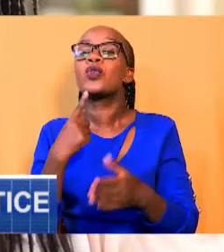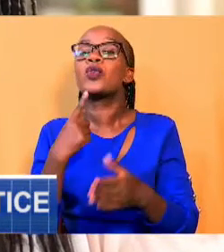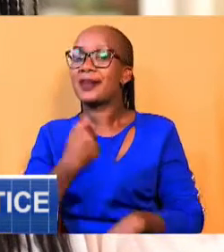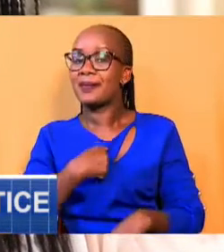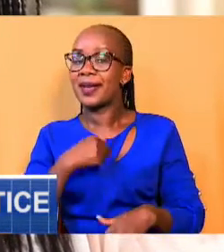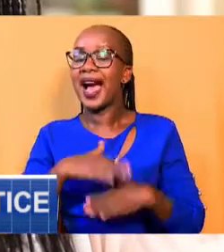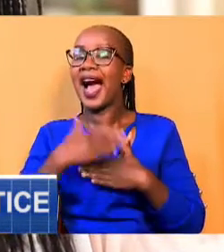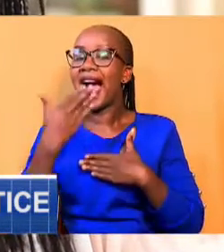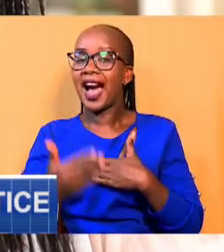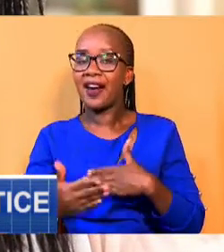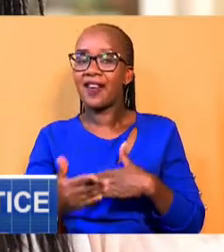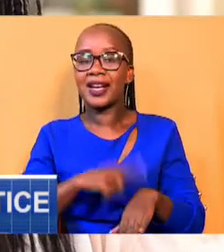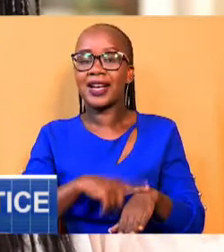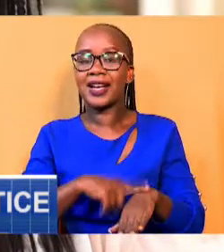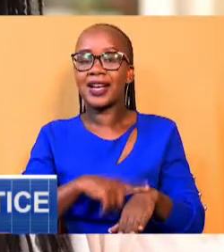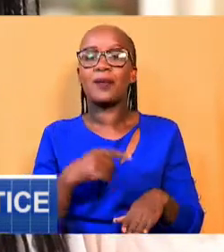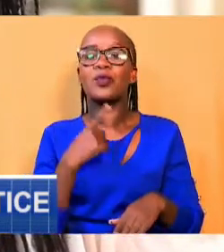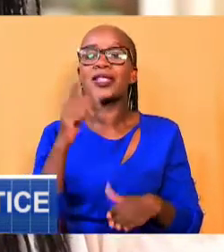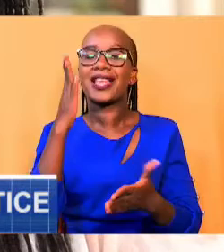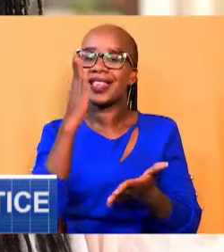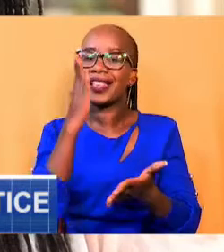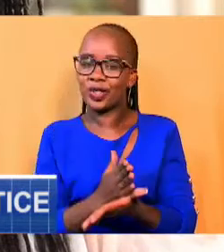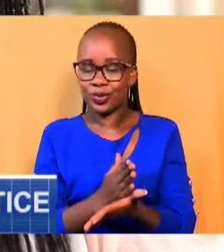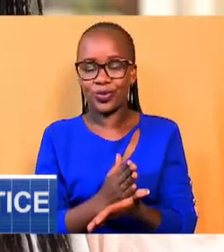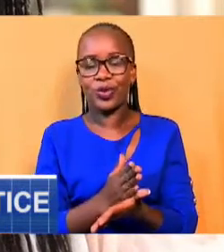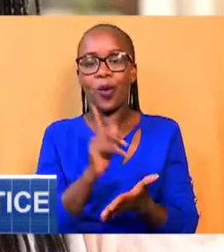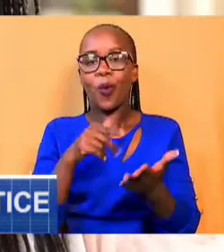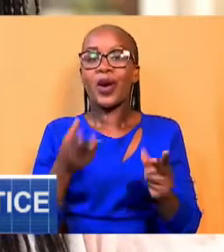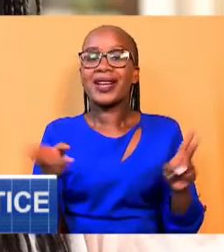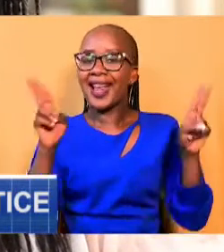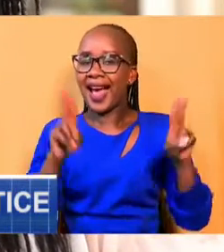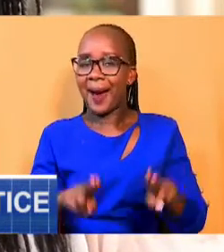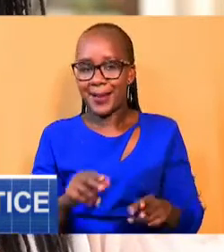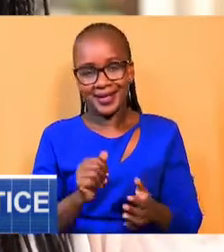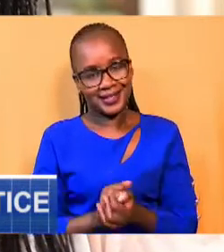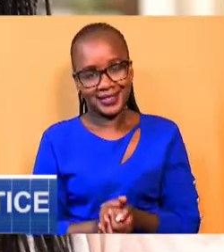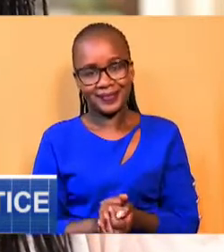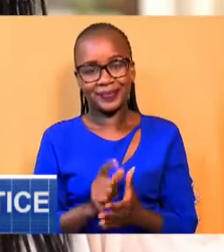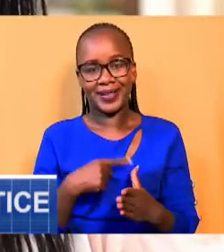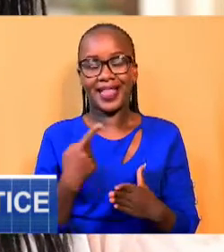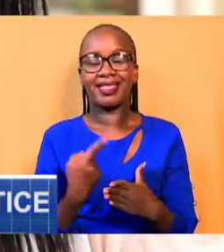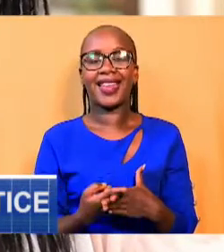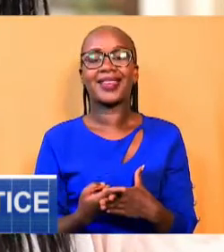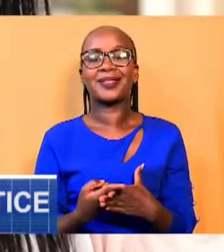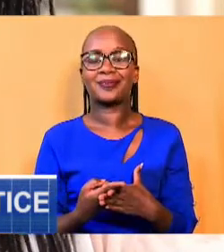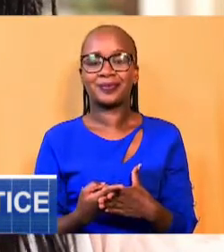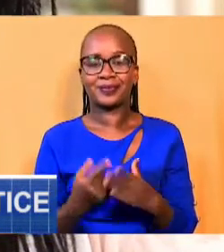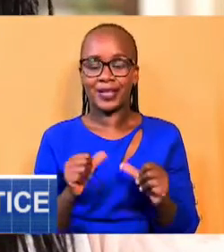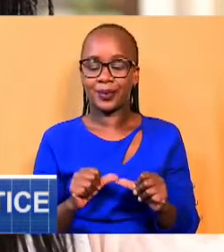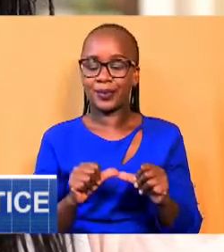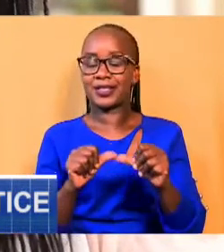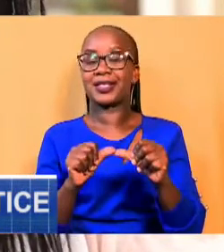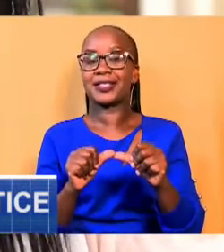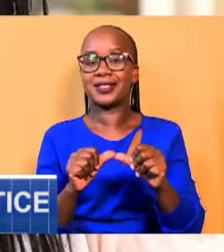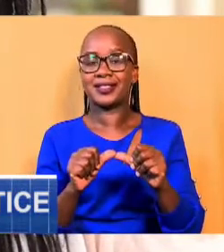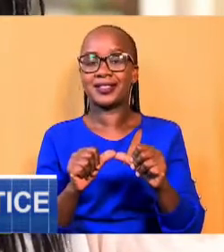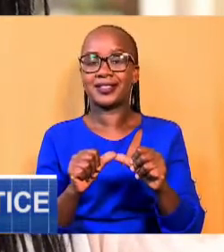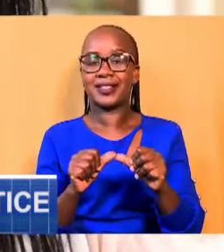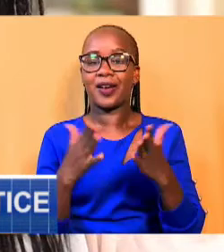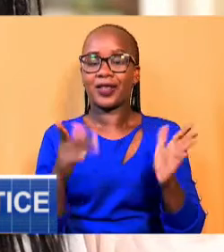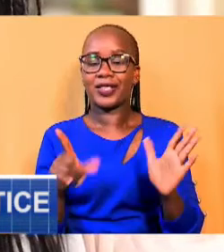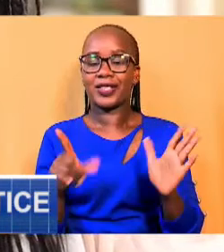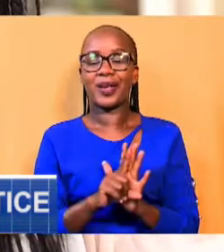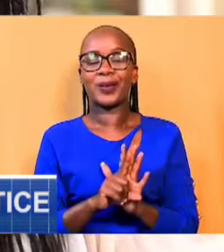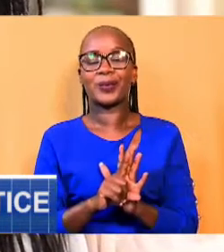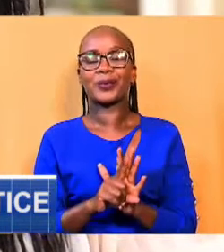And after that, once you establish the truth of actually what happened, then proceed according